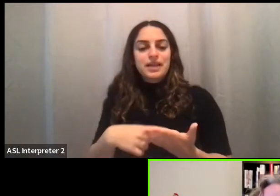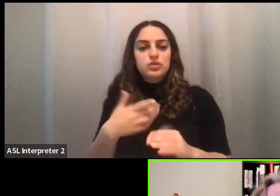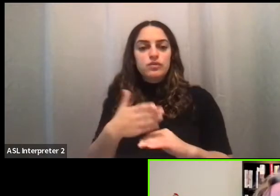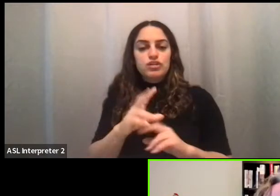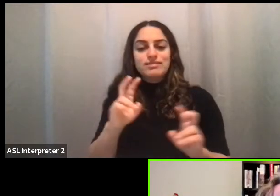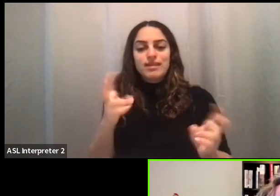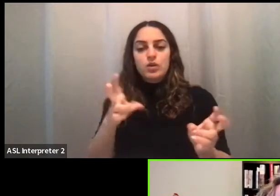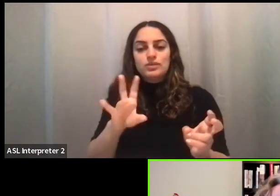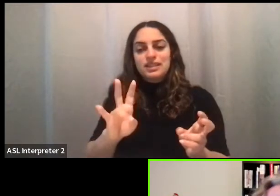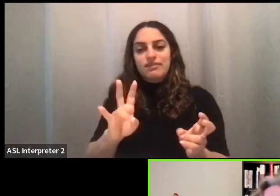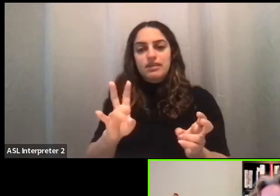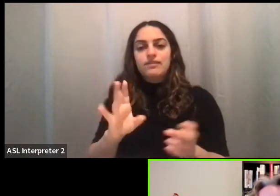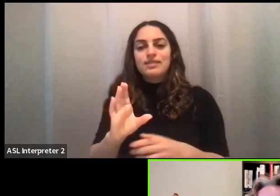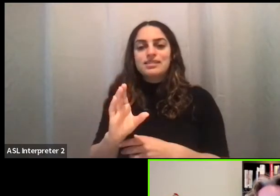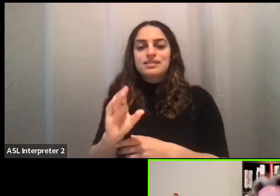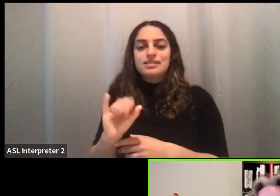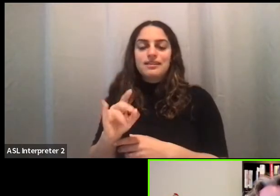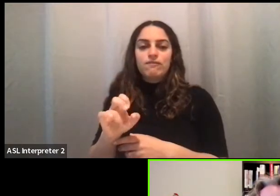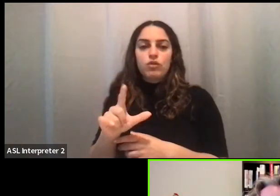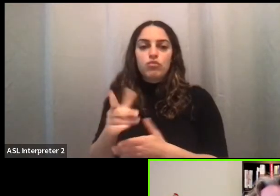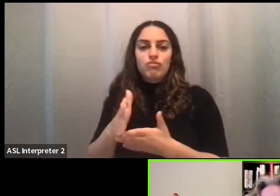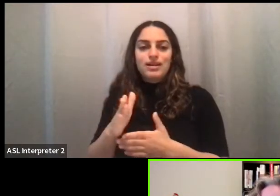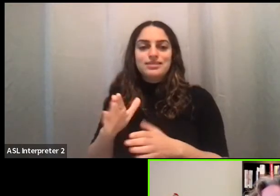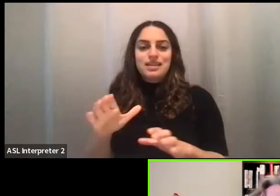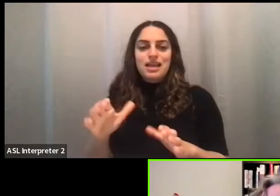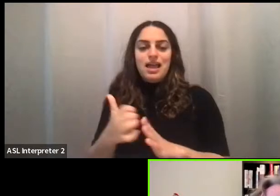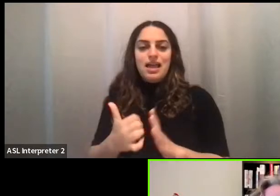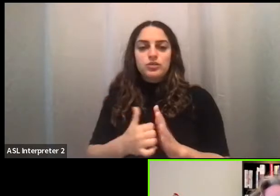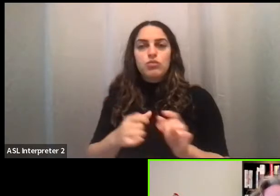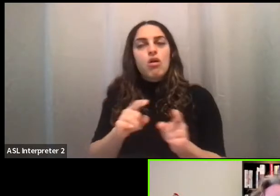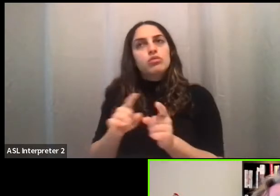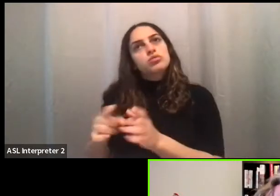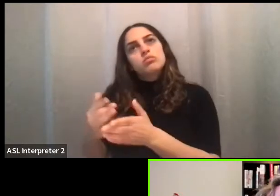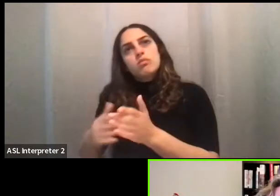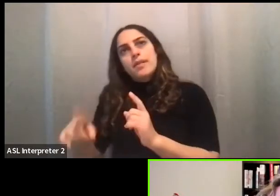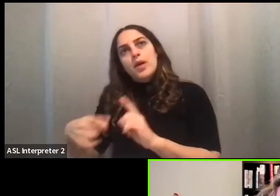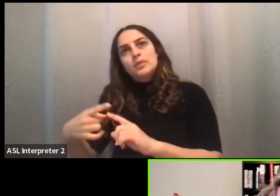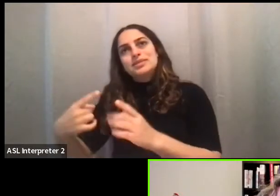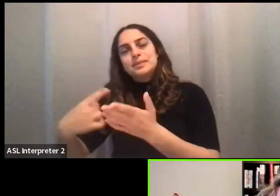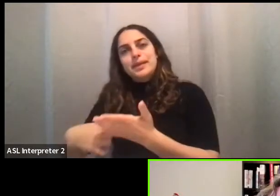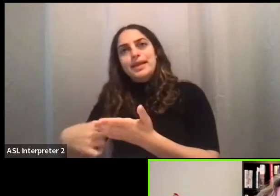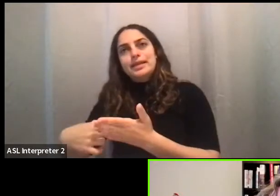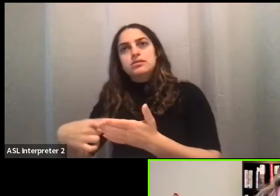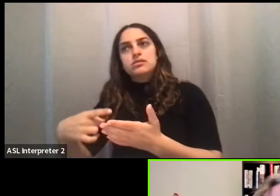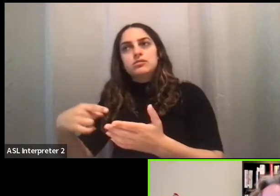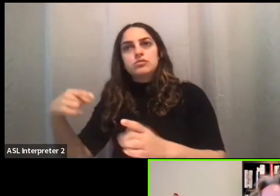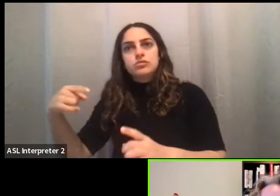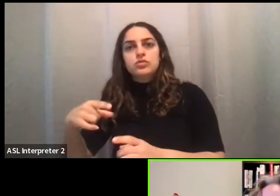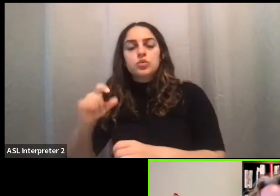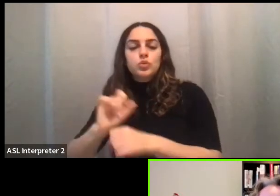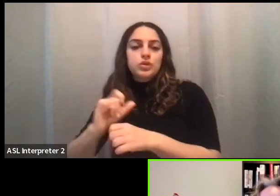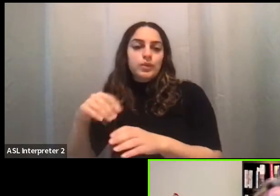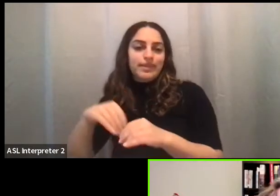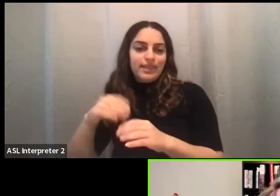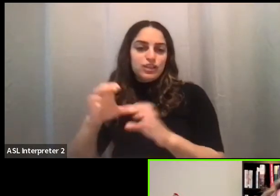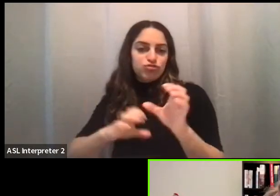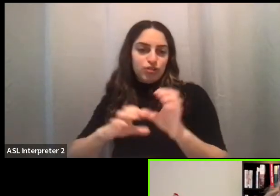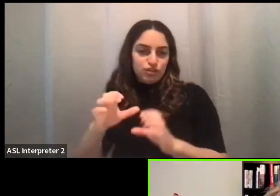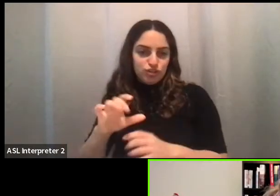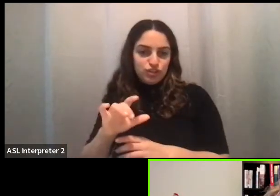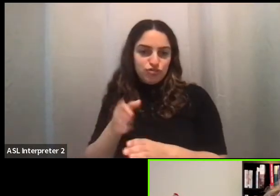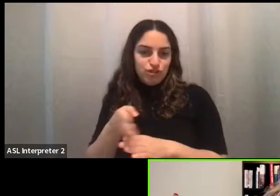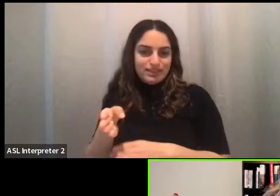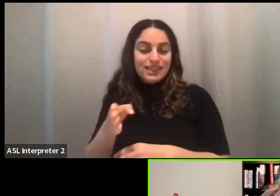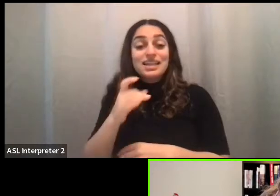act were also partly about debates over uh work in the construction trades that doesn't mean that it was